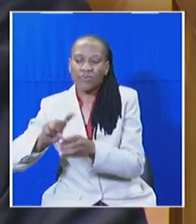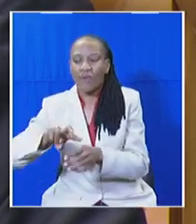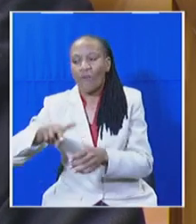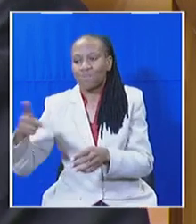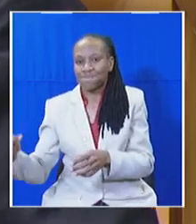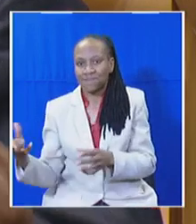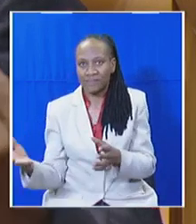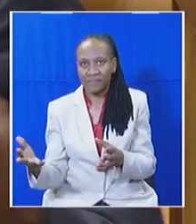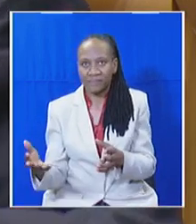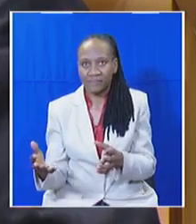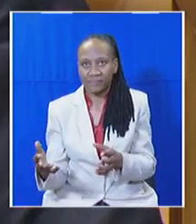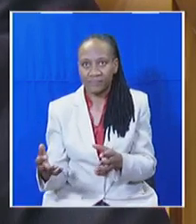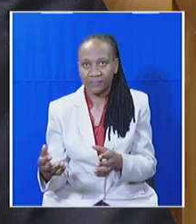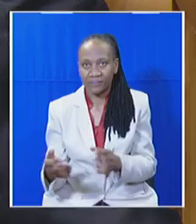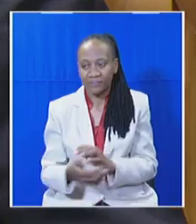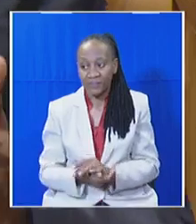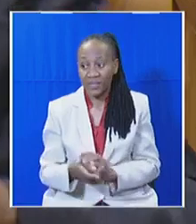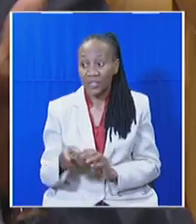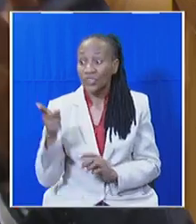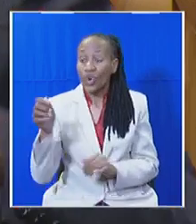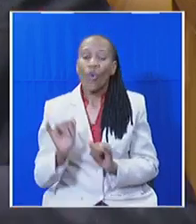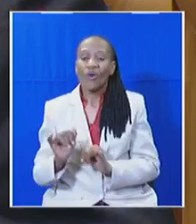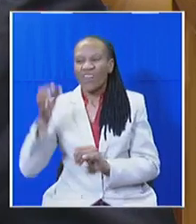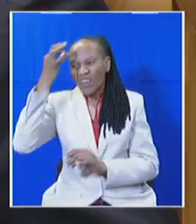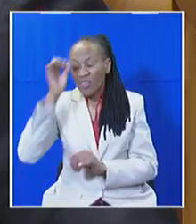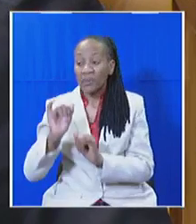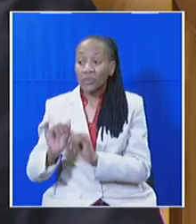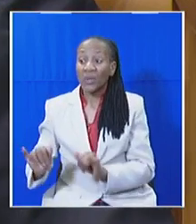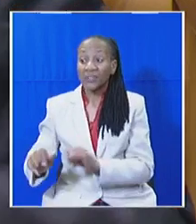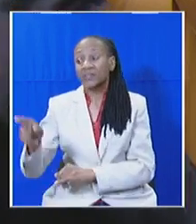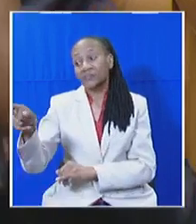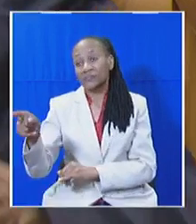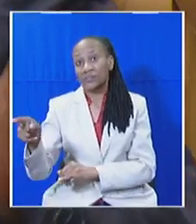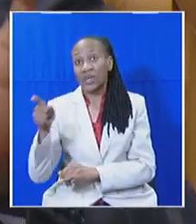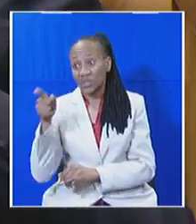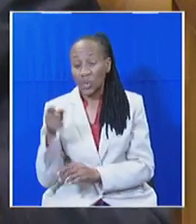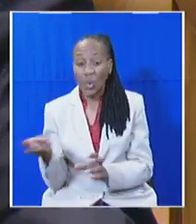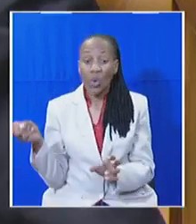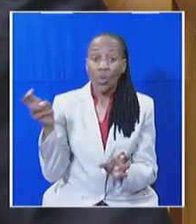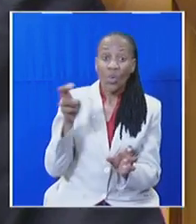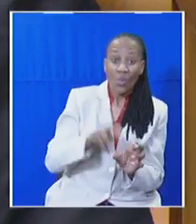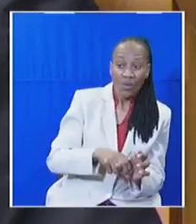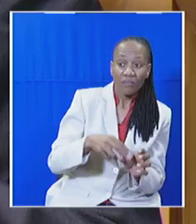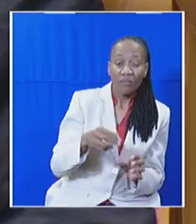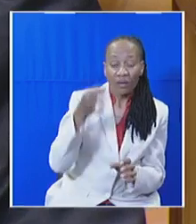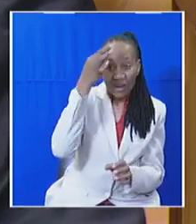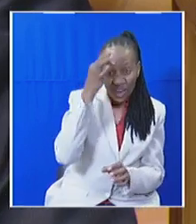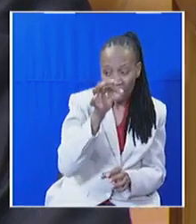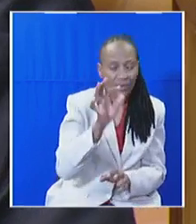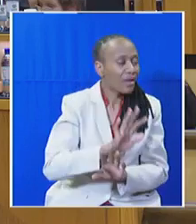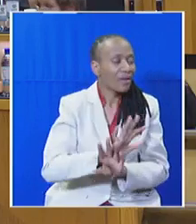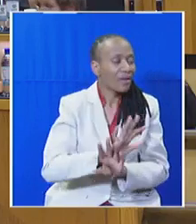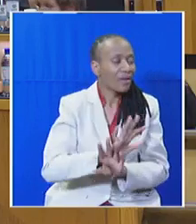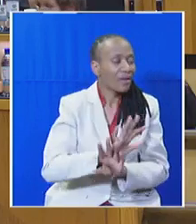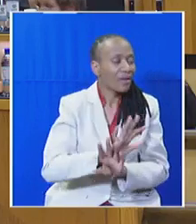We are not coming, we are not going to arrive. You are not going to arrive in any way. You will be coming until you are an old man, before we